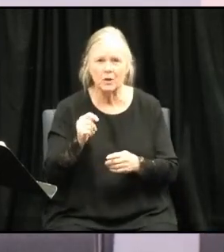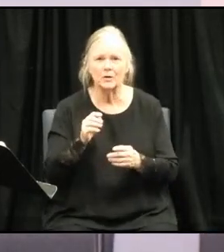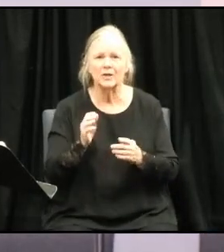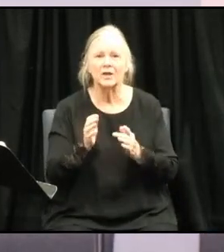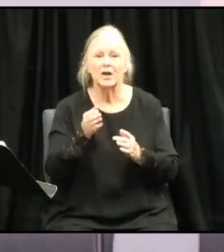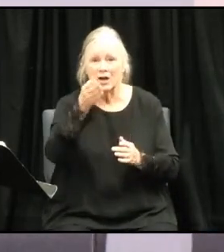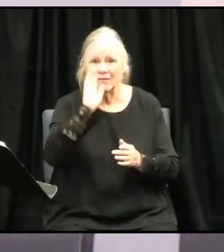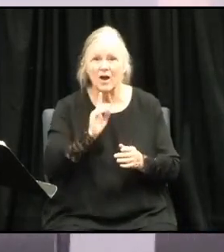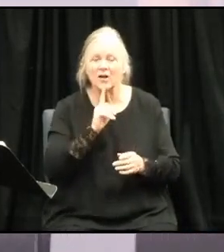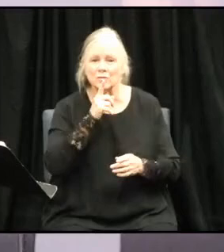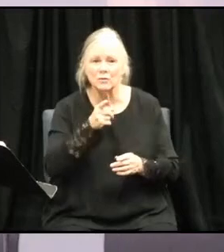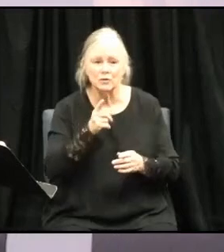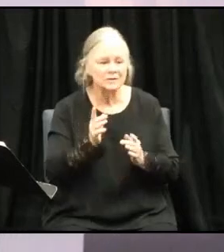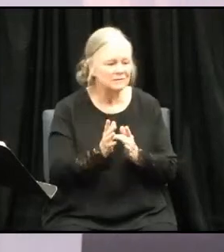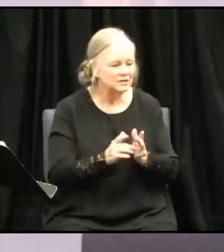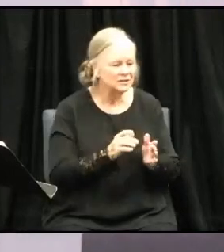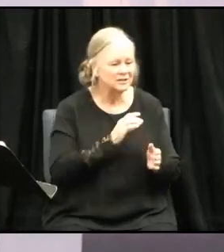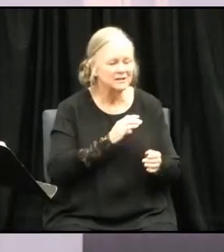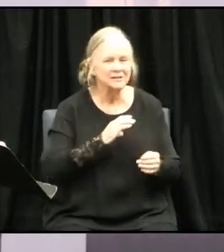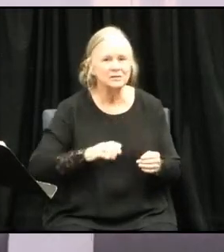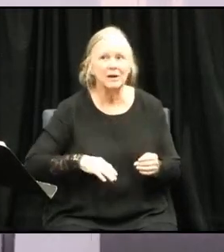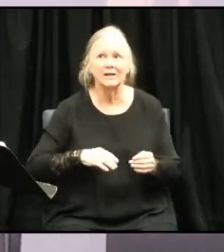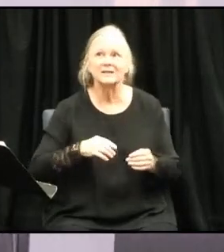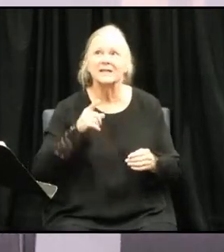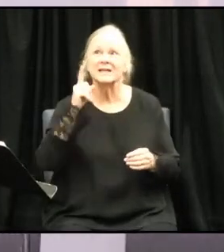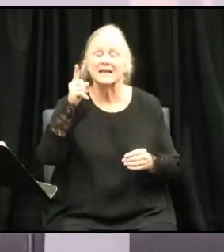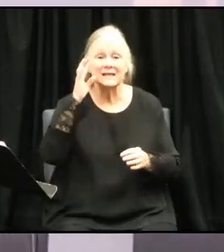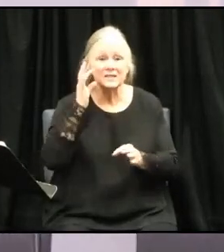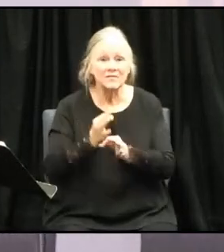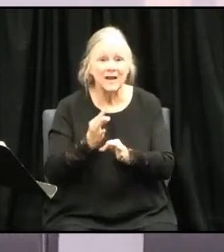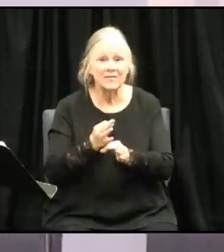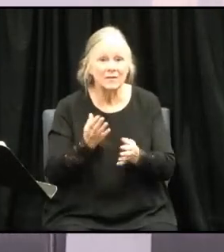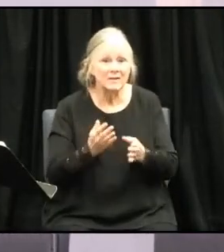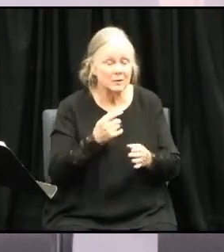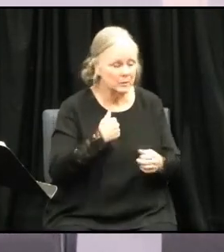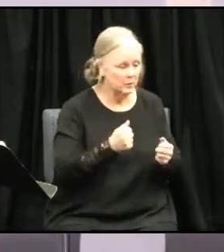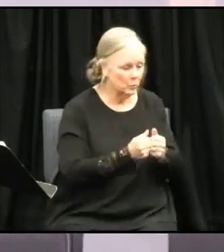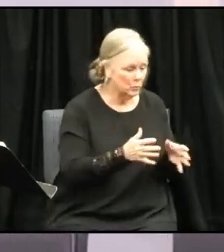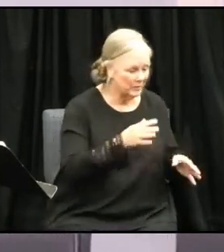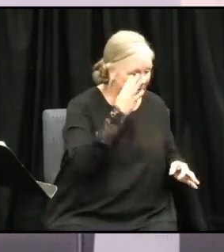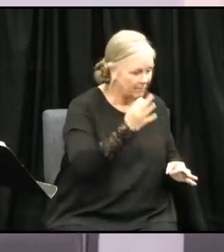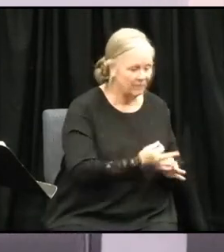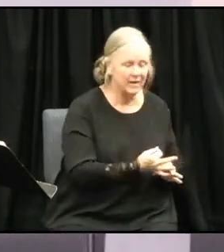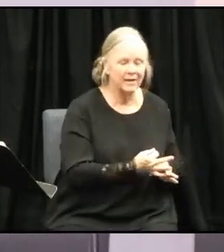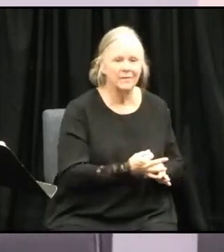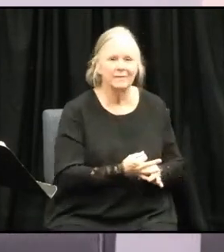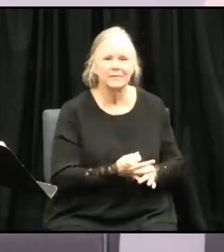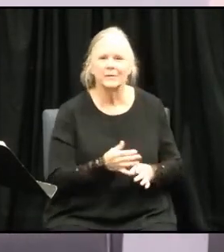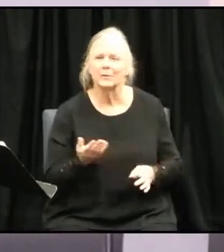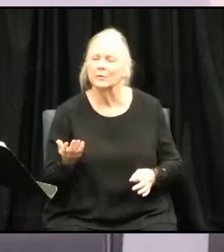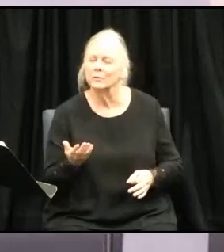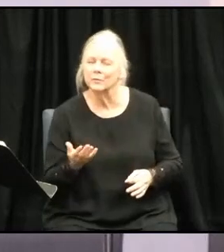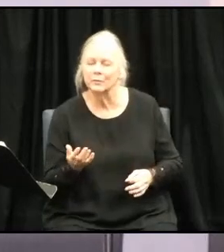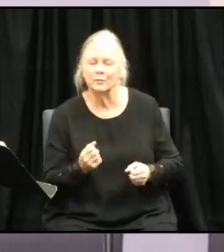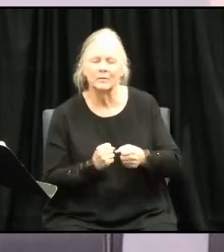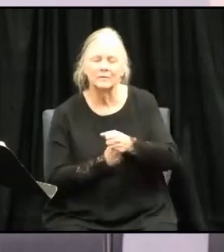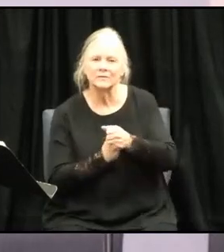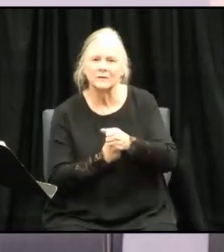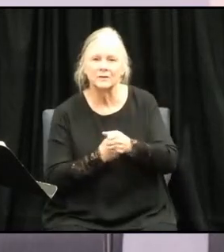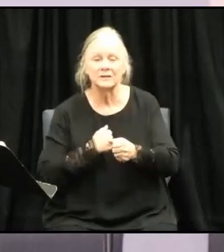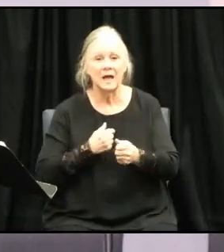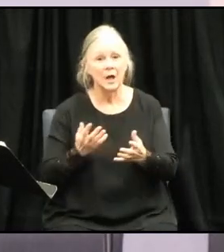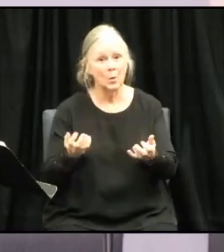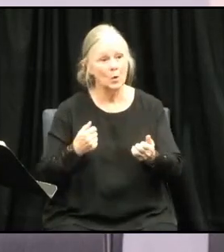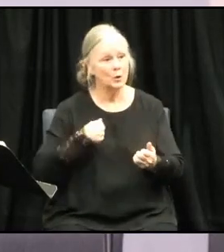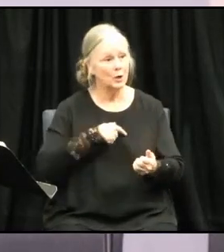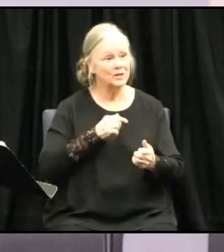His faithfulness even when we were faithless. And so for the rest of this message on this sure foundation, I want us to celebrate